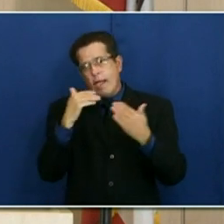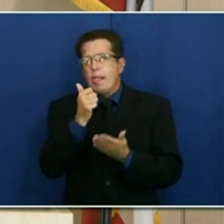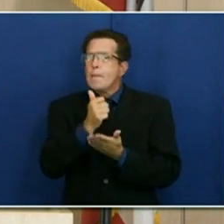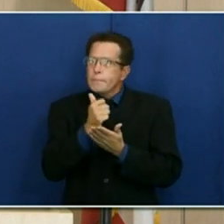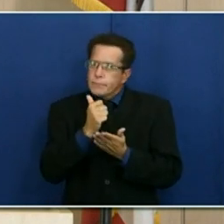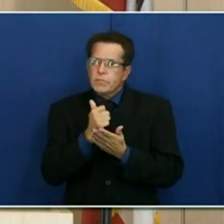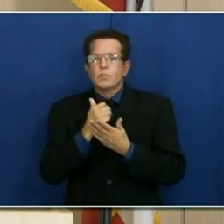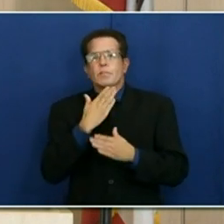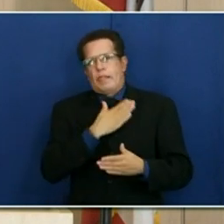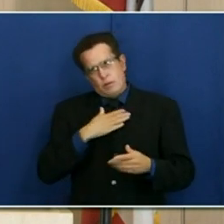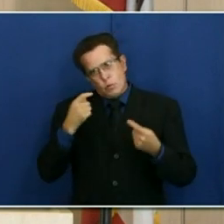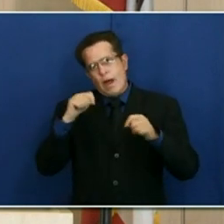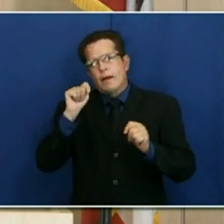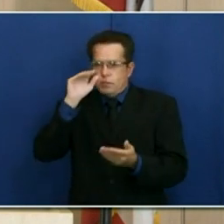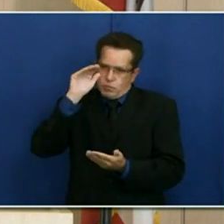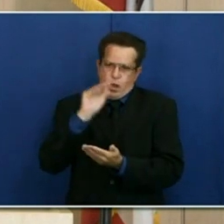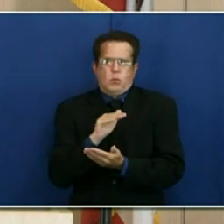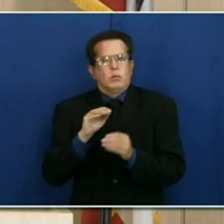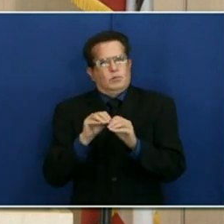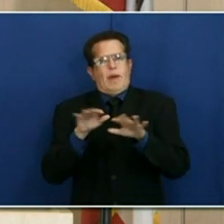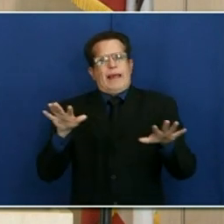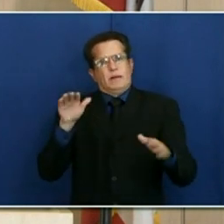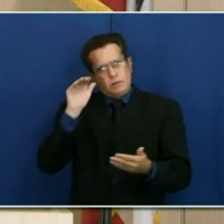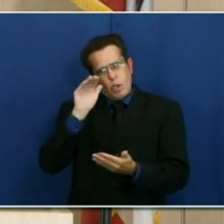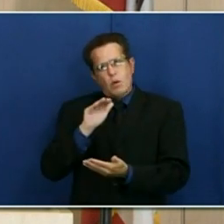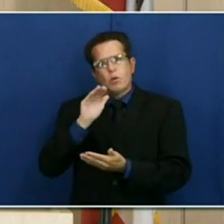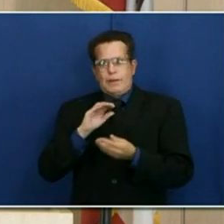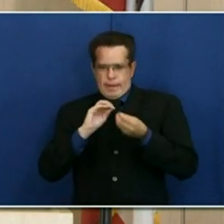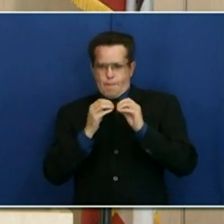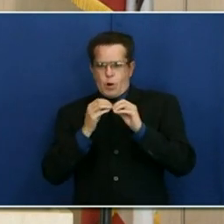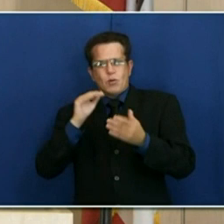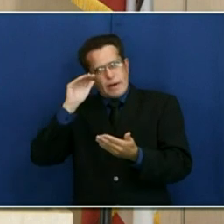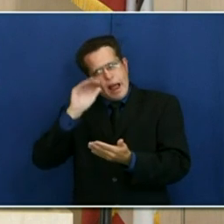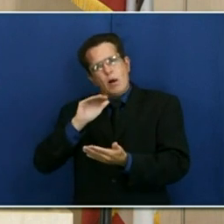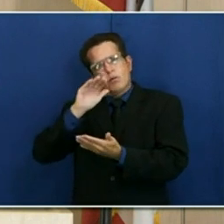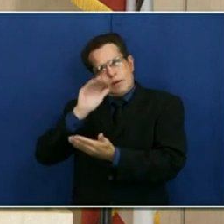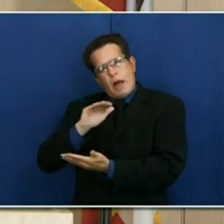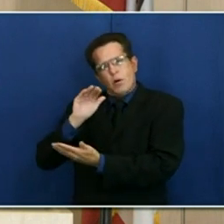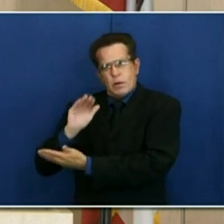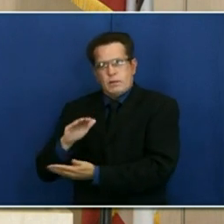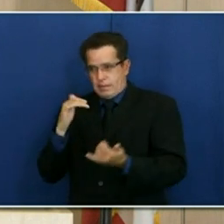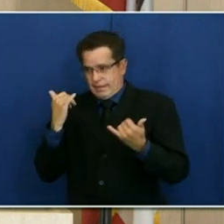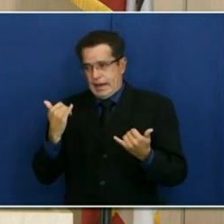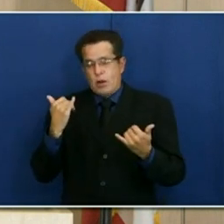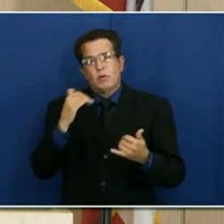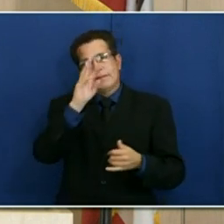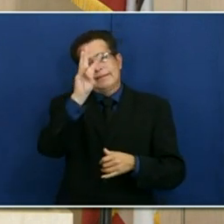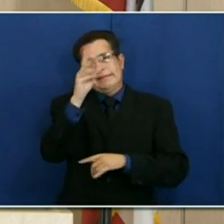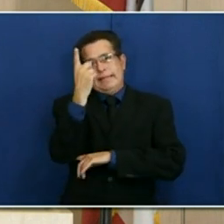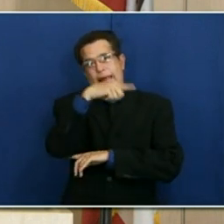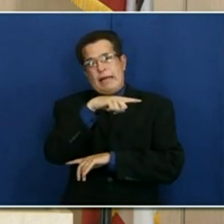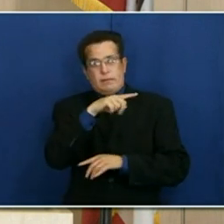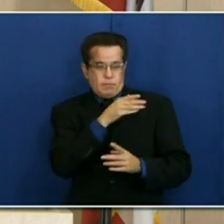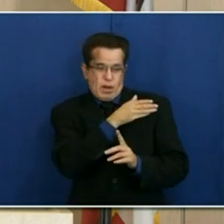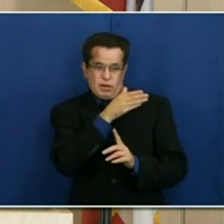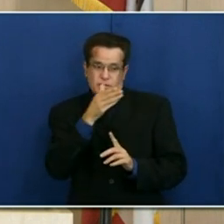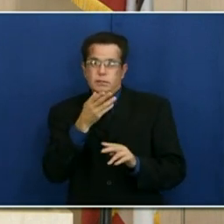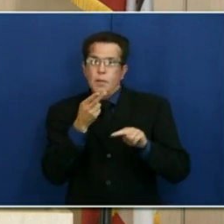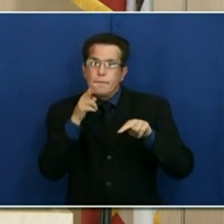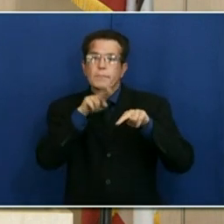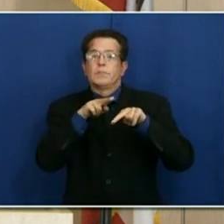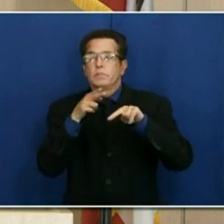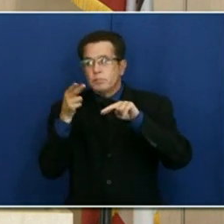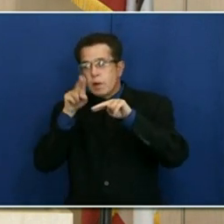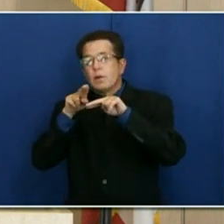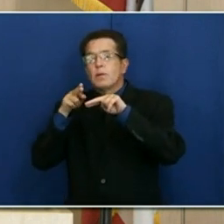effort. Let's try and slow the spread. Let's try and get our case counts declining. Again, we're now more than 6 consecutive days of creeping up